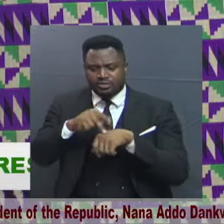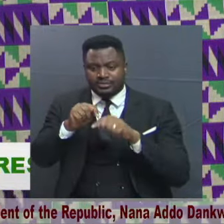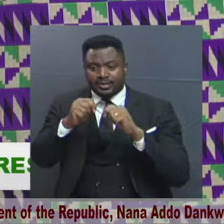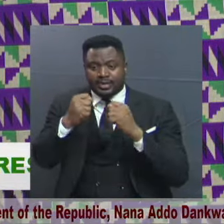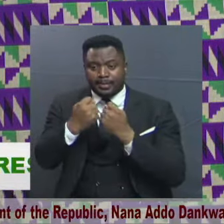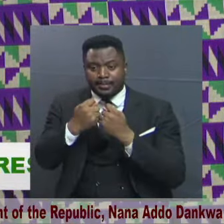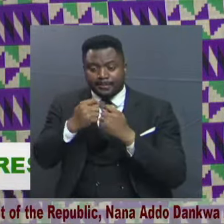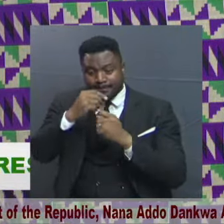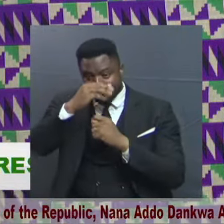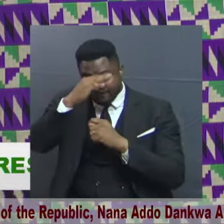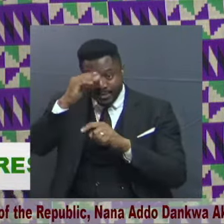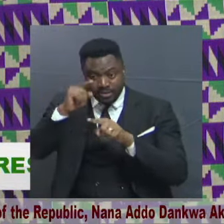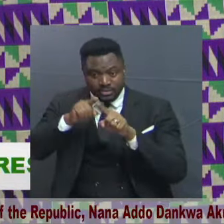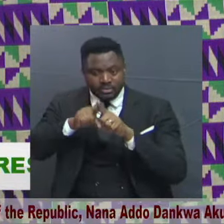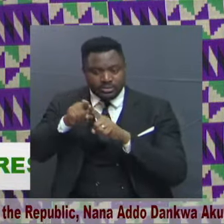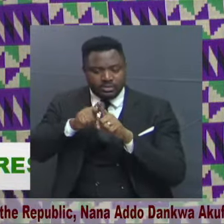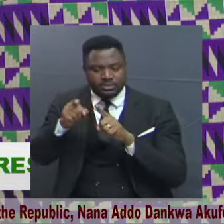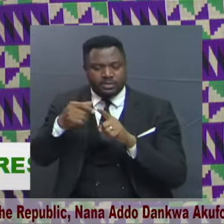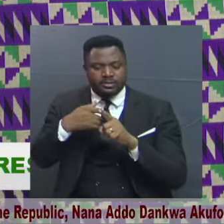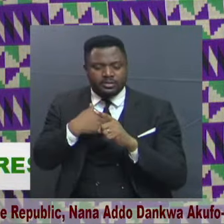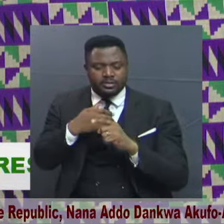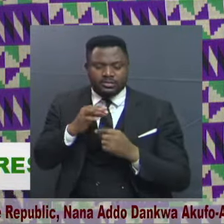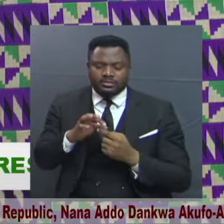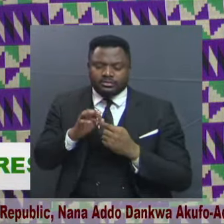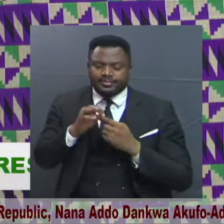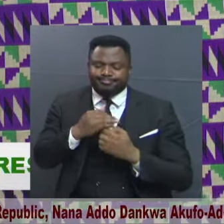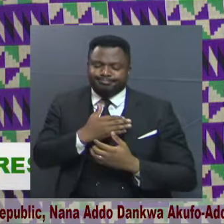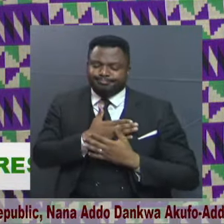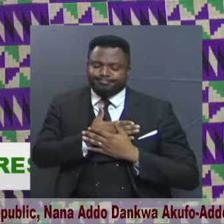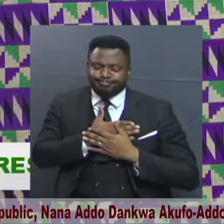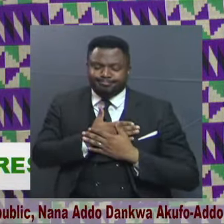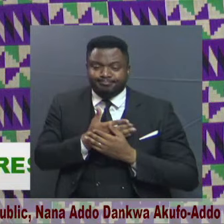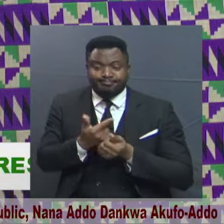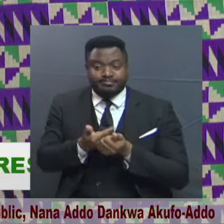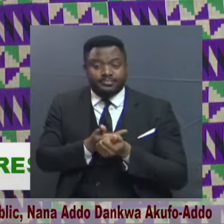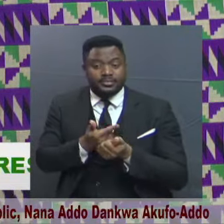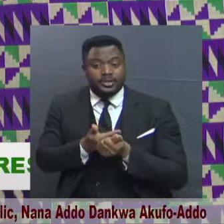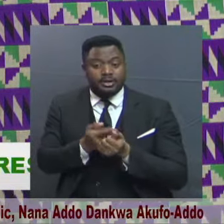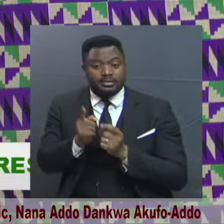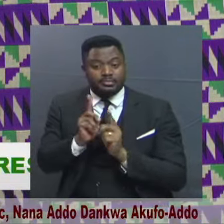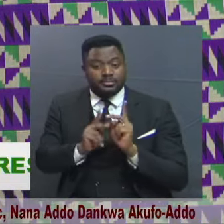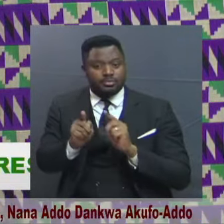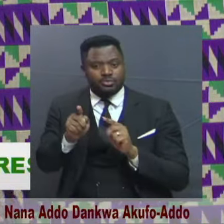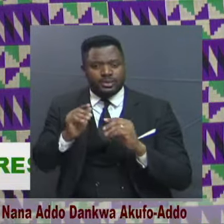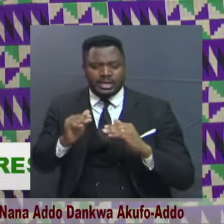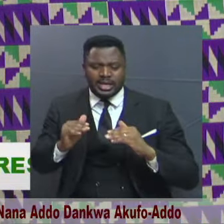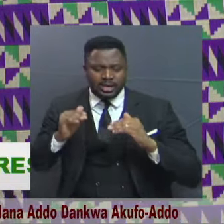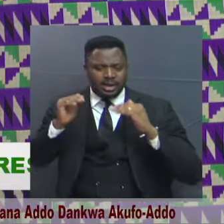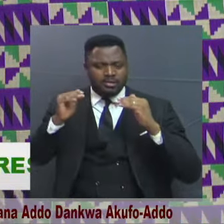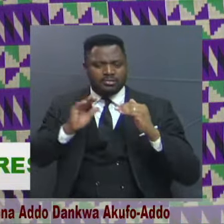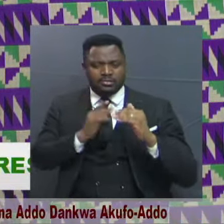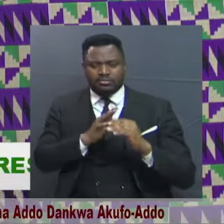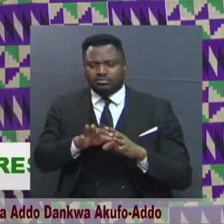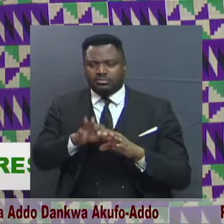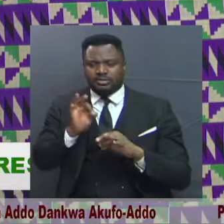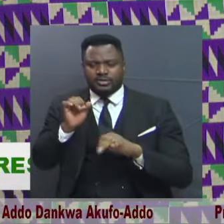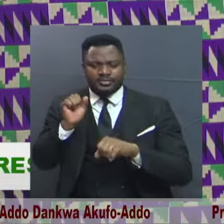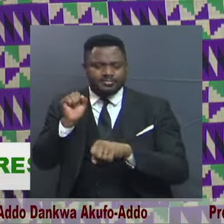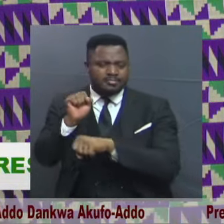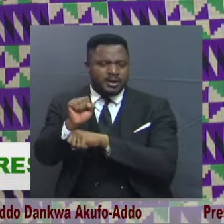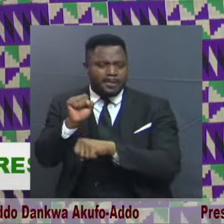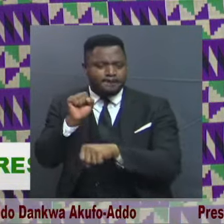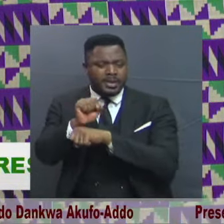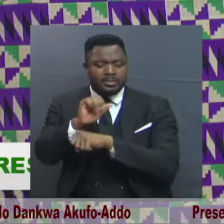black stars has held a special place in the affection of Gans they lifted up our Spirits as they dominated